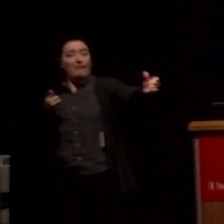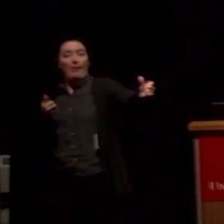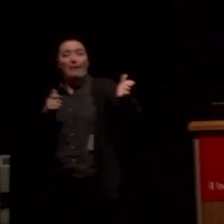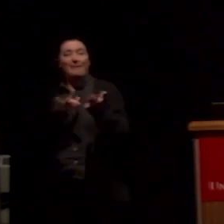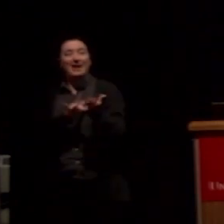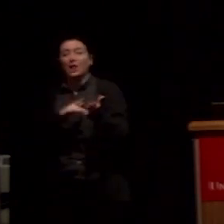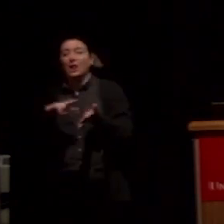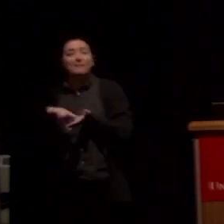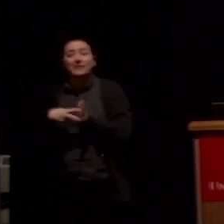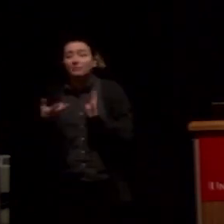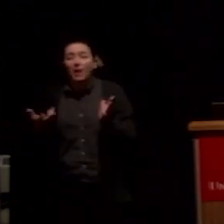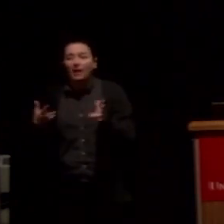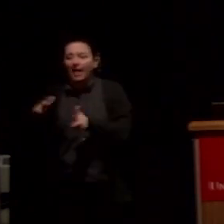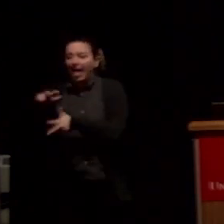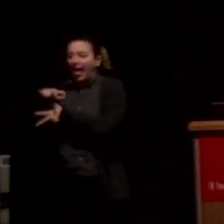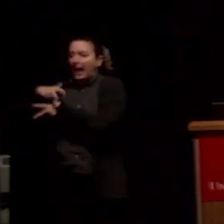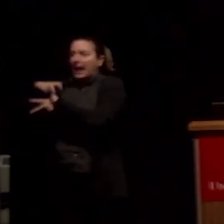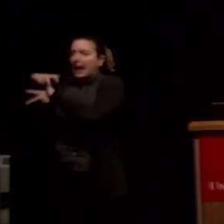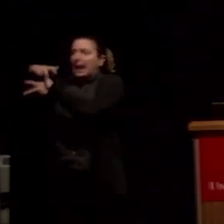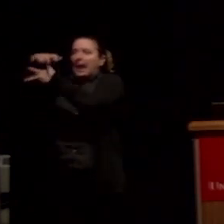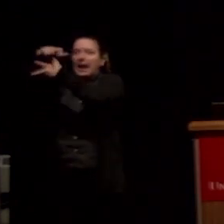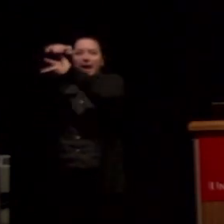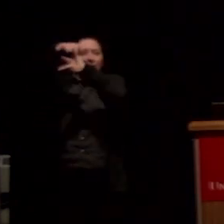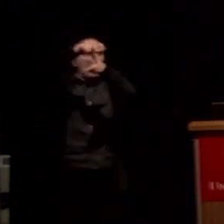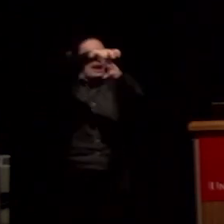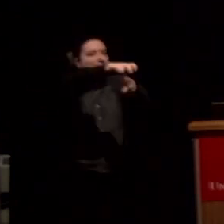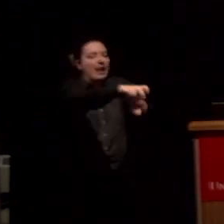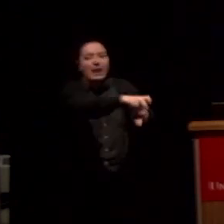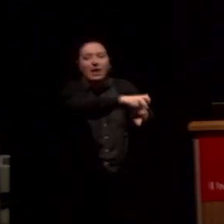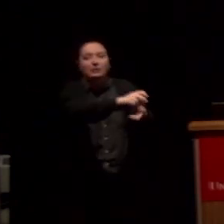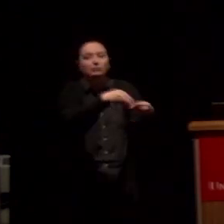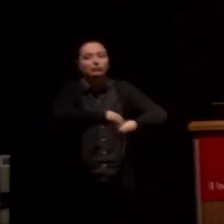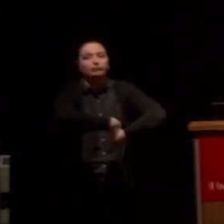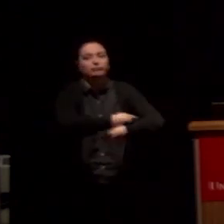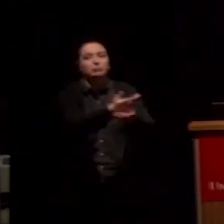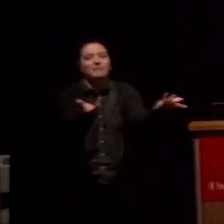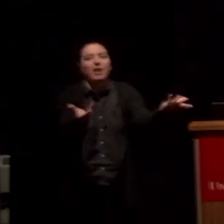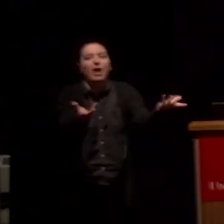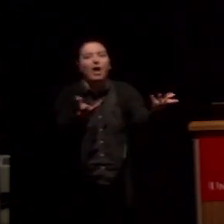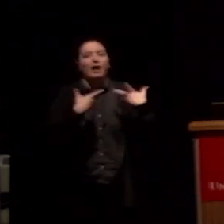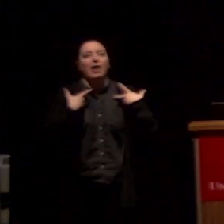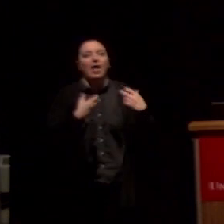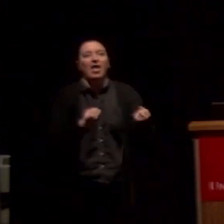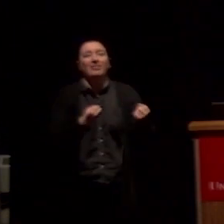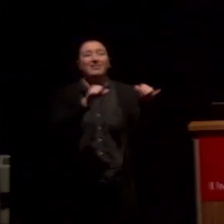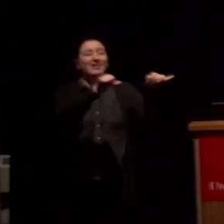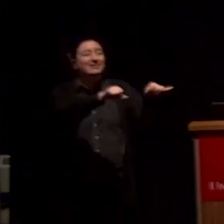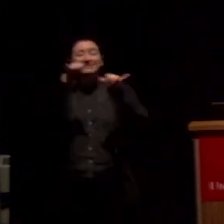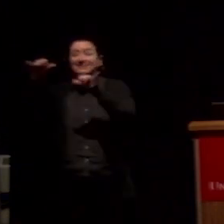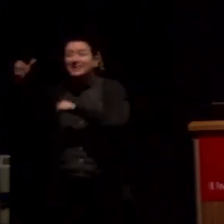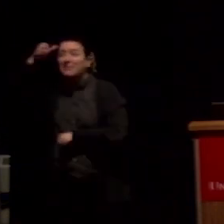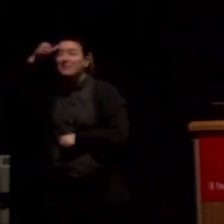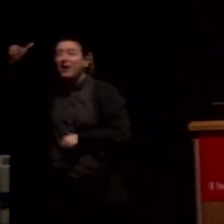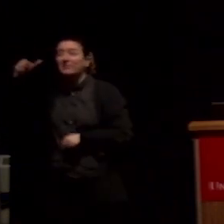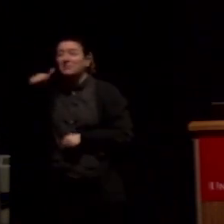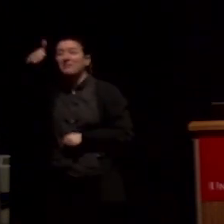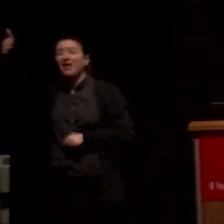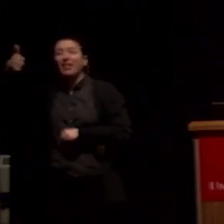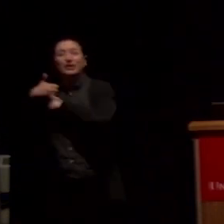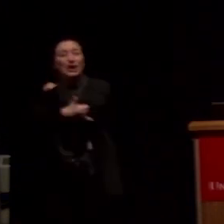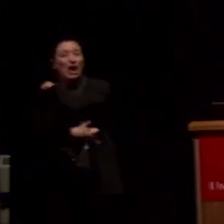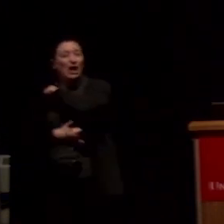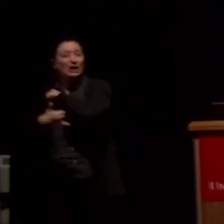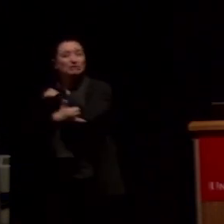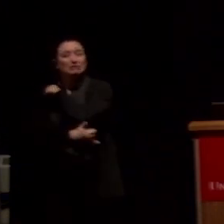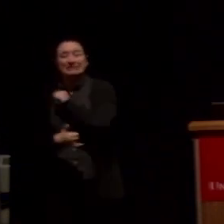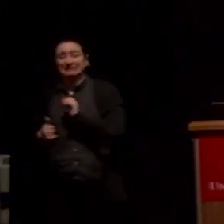provide community health fairs that they used to do in some parts of less developed countries. So learn these best practices here while